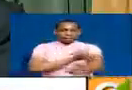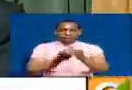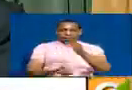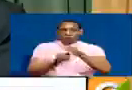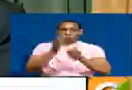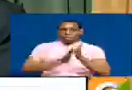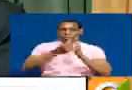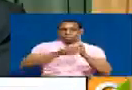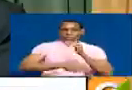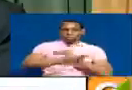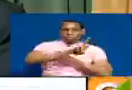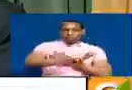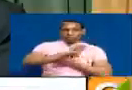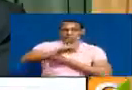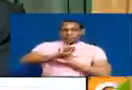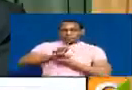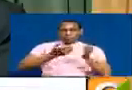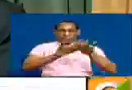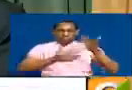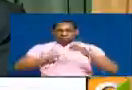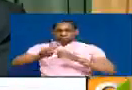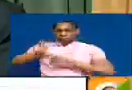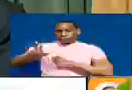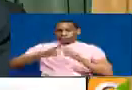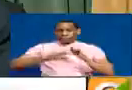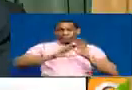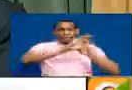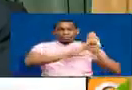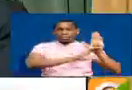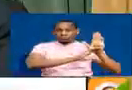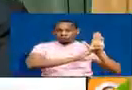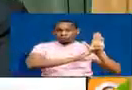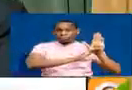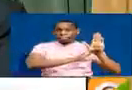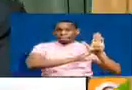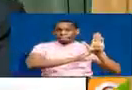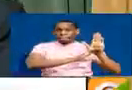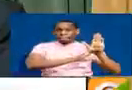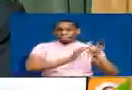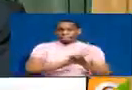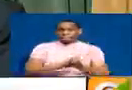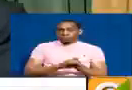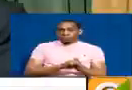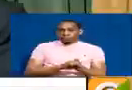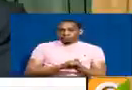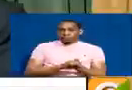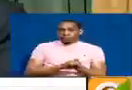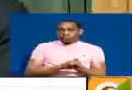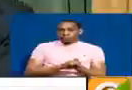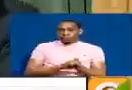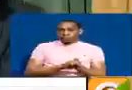set in Articles 255 to 257 of the Constitution. Sichale J.A.